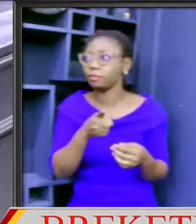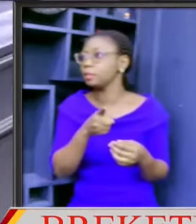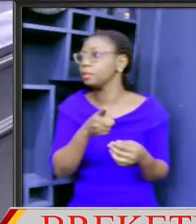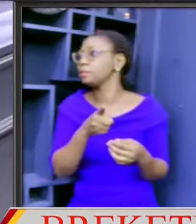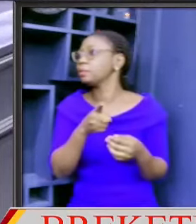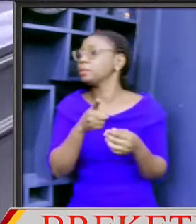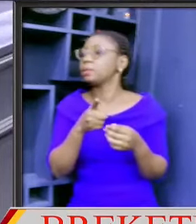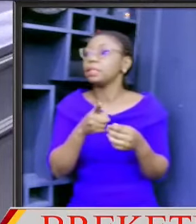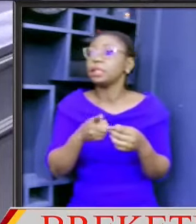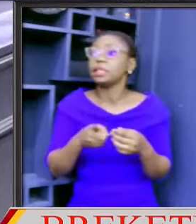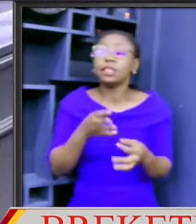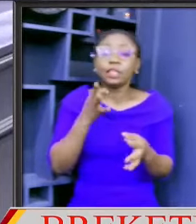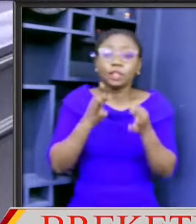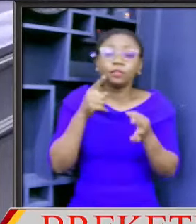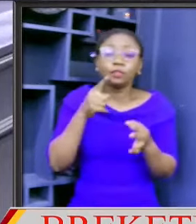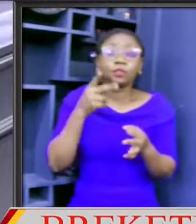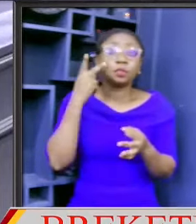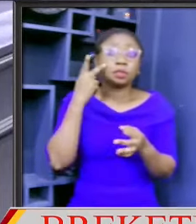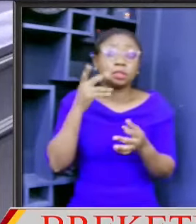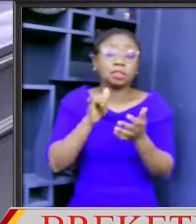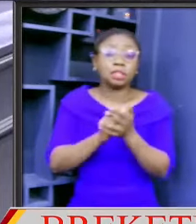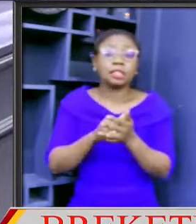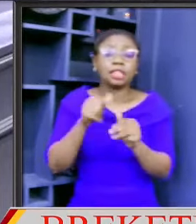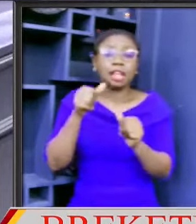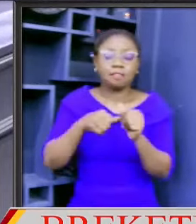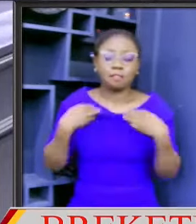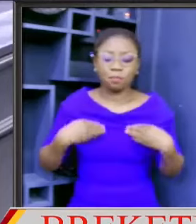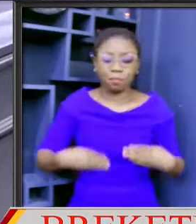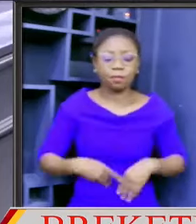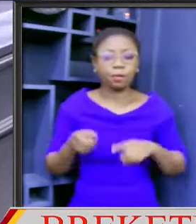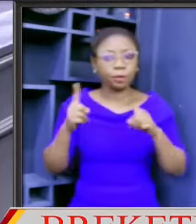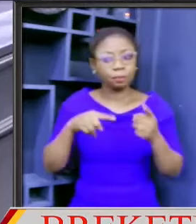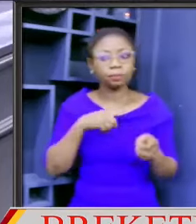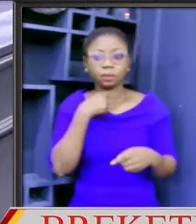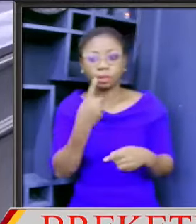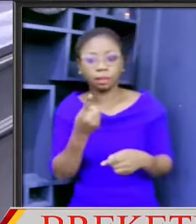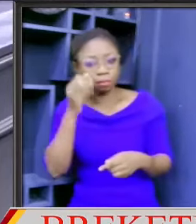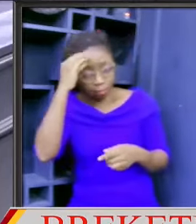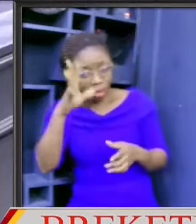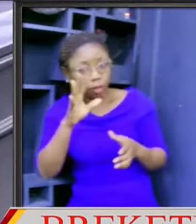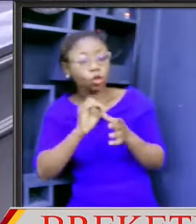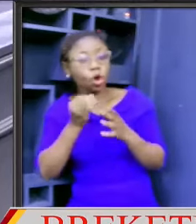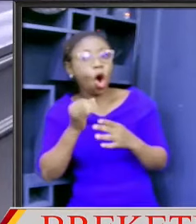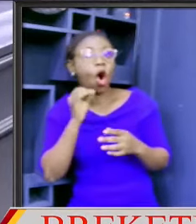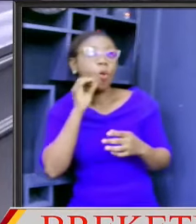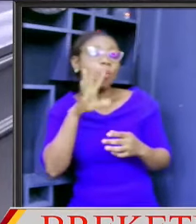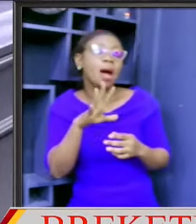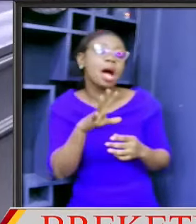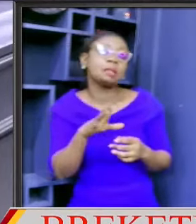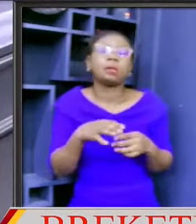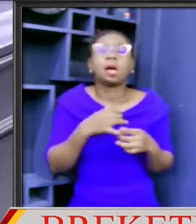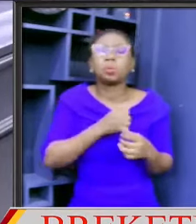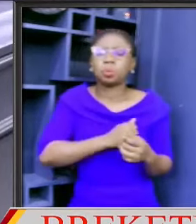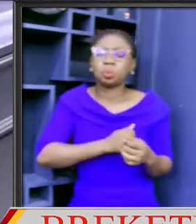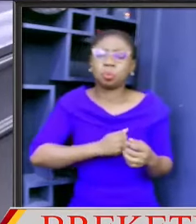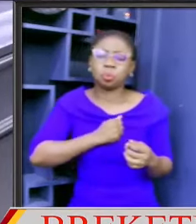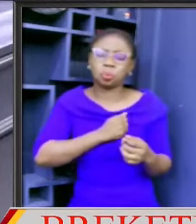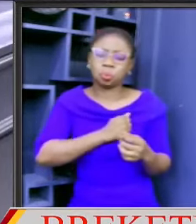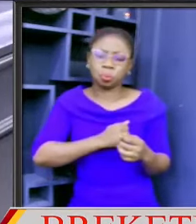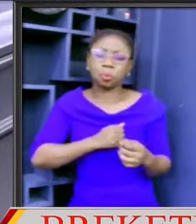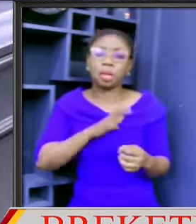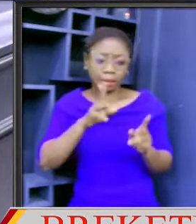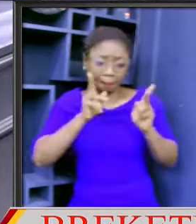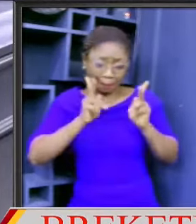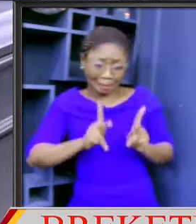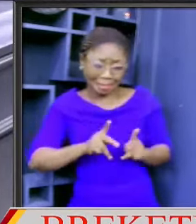now, when we not see everybody can't tell man or woman, a year, and the person is dying silently,